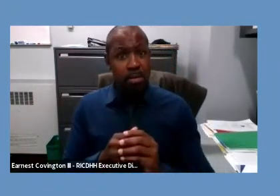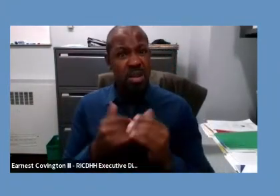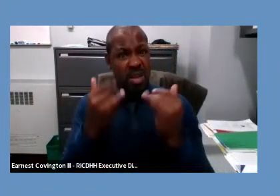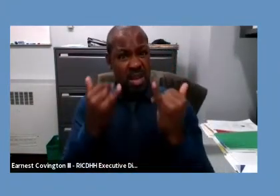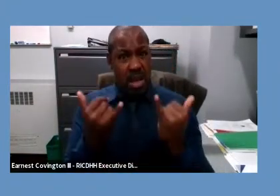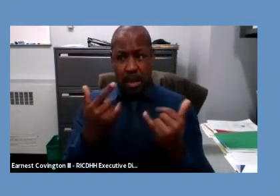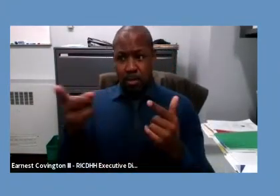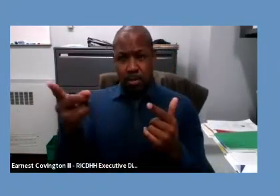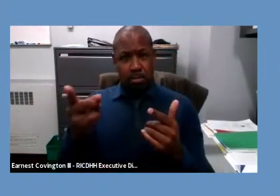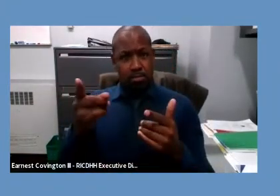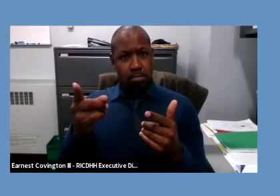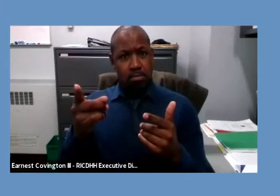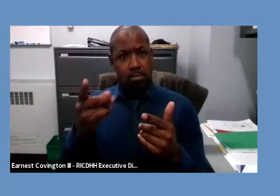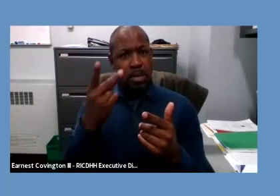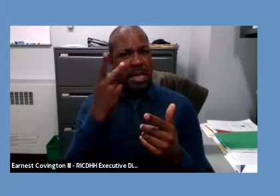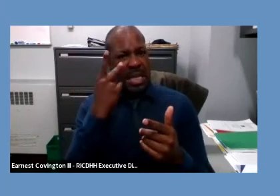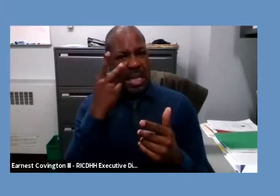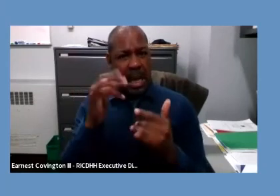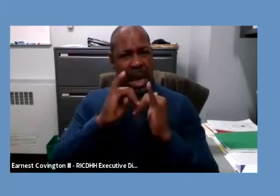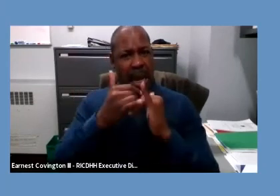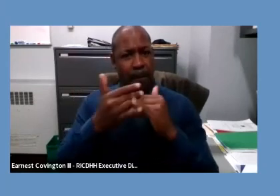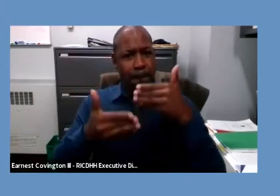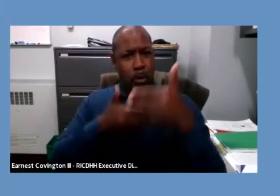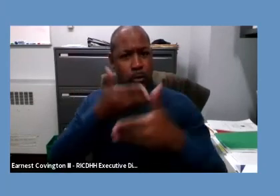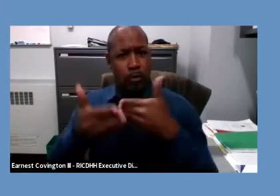cannot take it back.